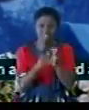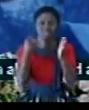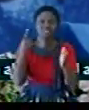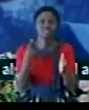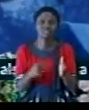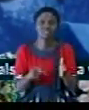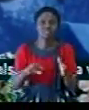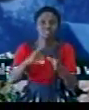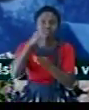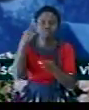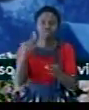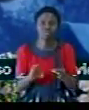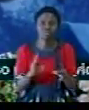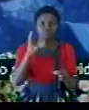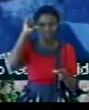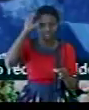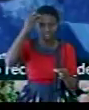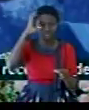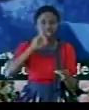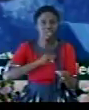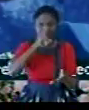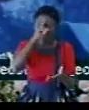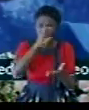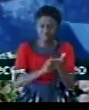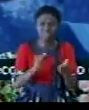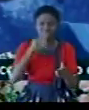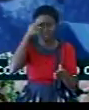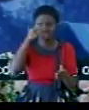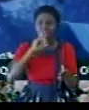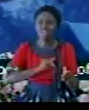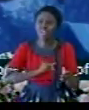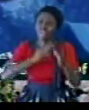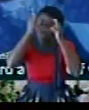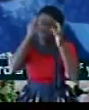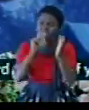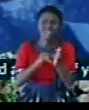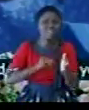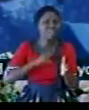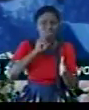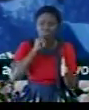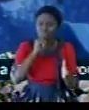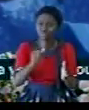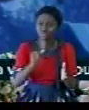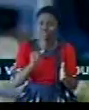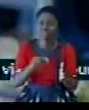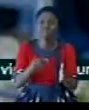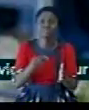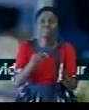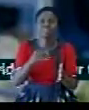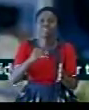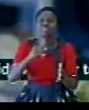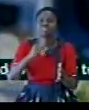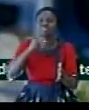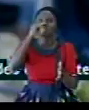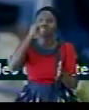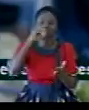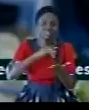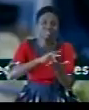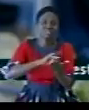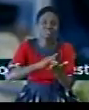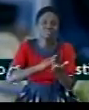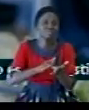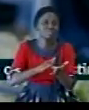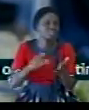since last year, because I have said I don't want to use drugs again, I stopped it. And I was believing God. So many people were